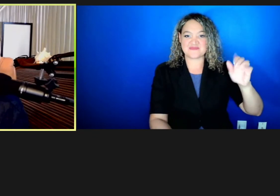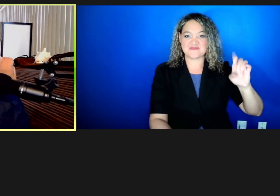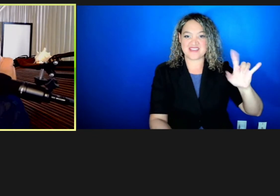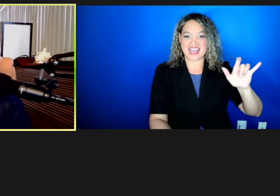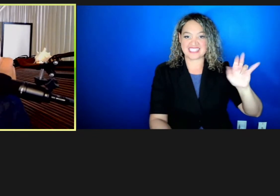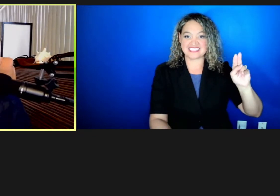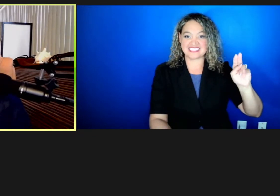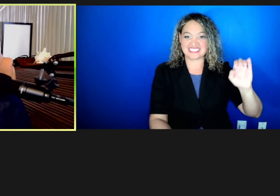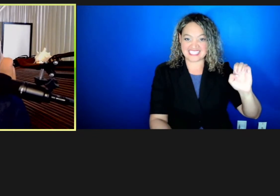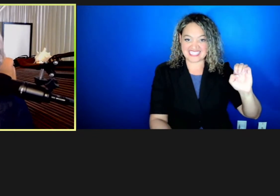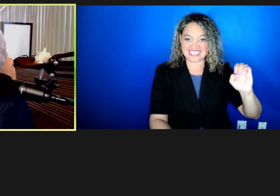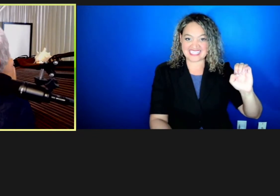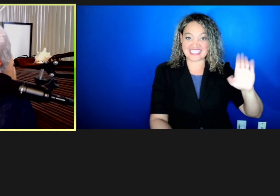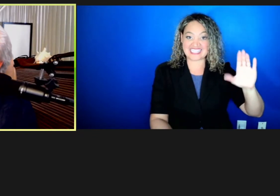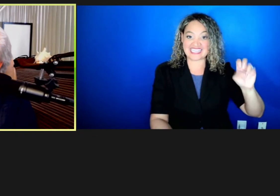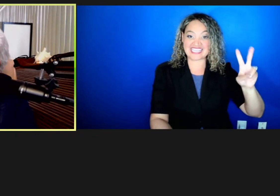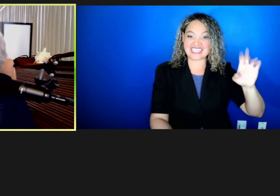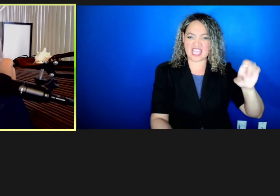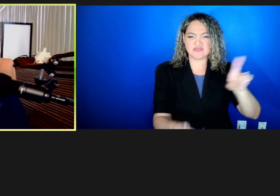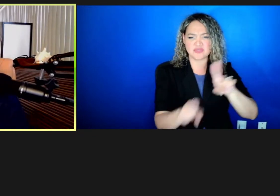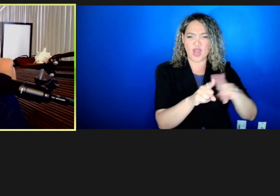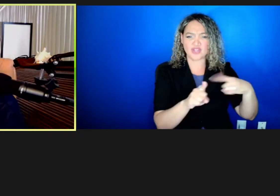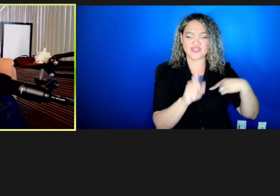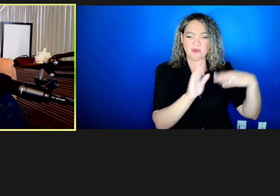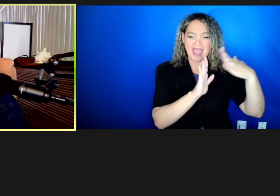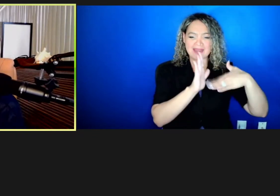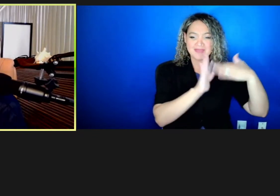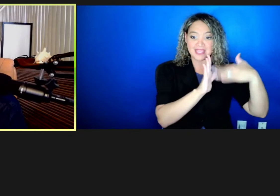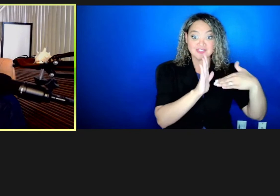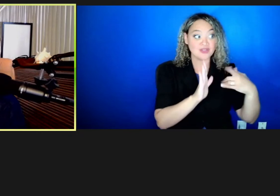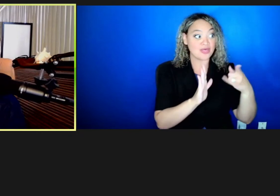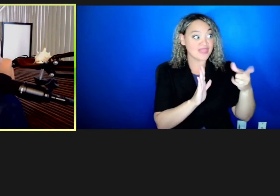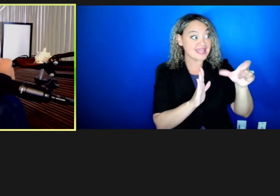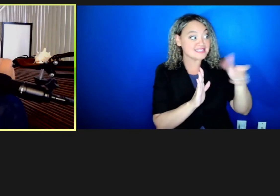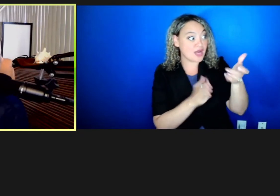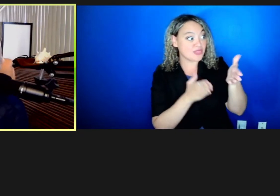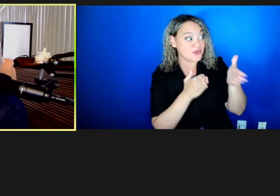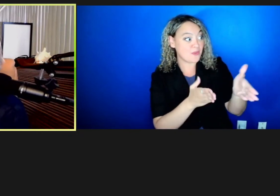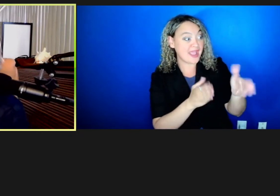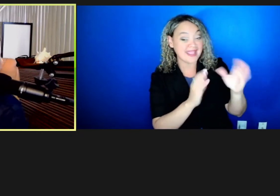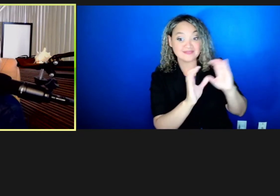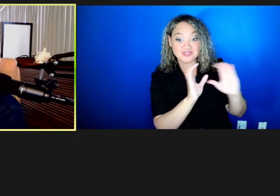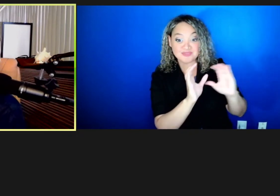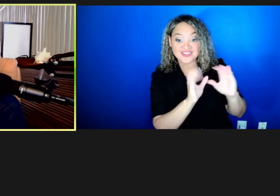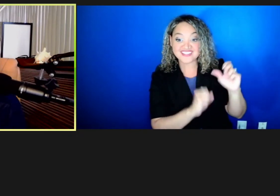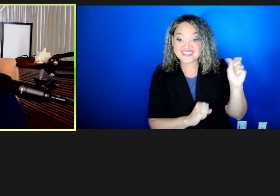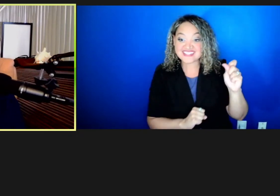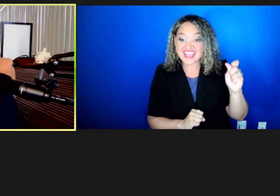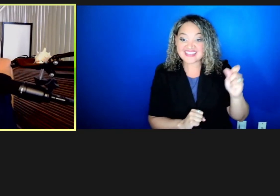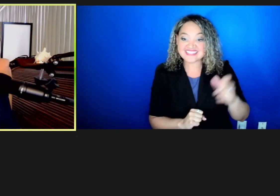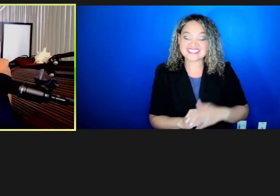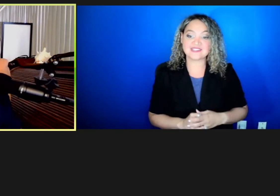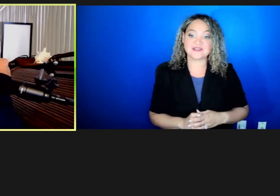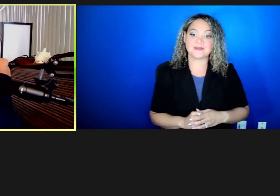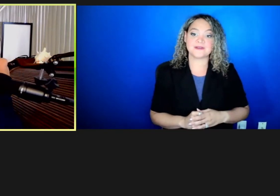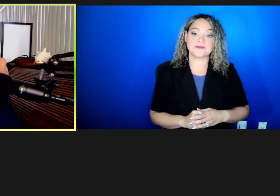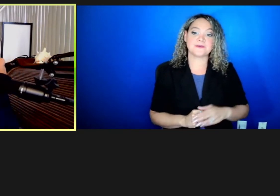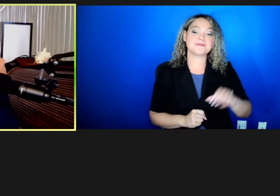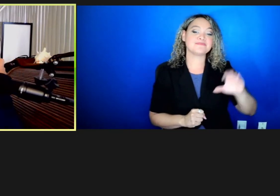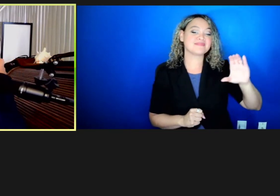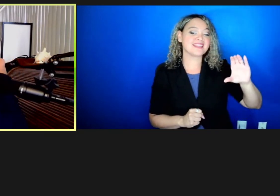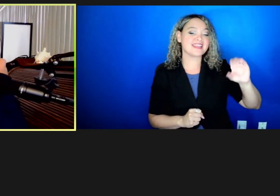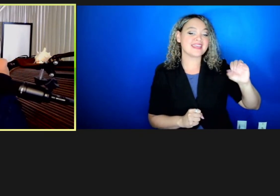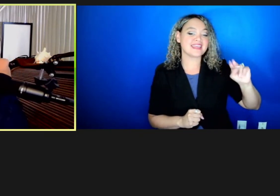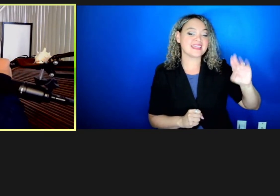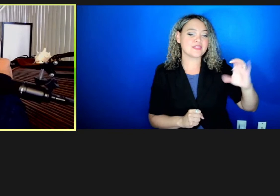painting. But which is another method of communication. Yet another method of communication. Right. Now the conch I'm going to show